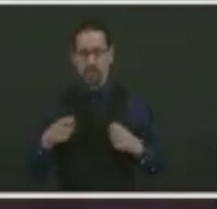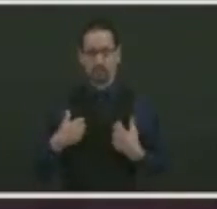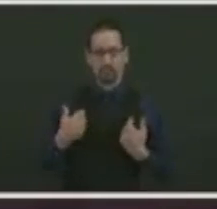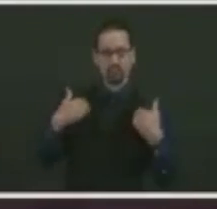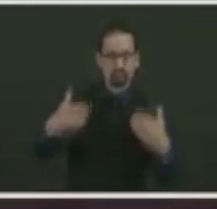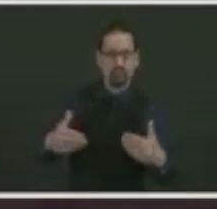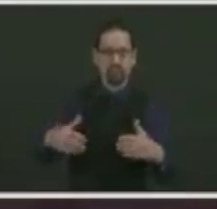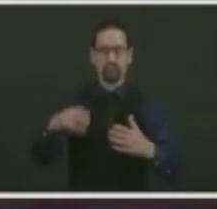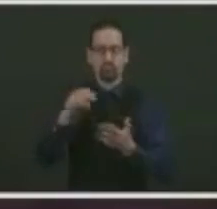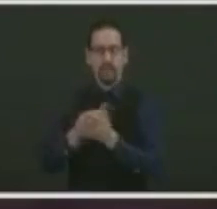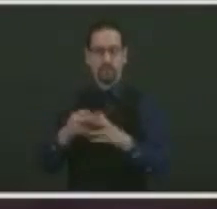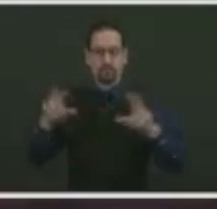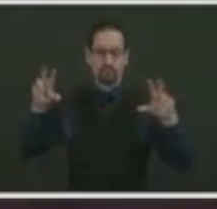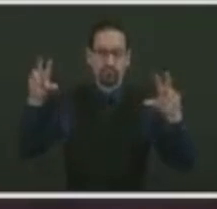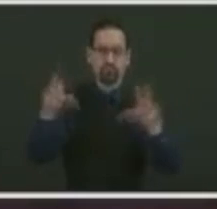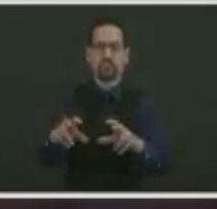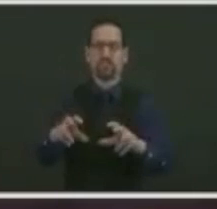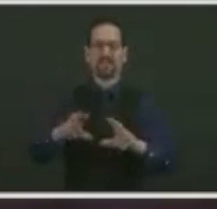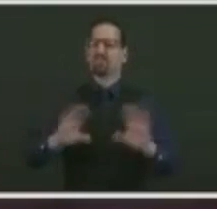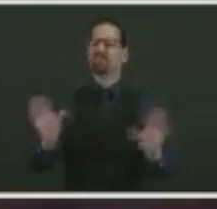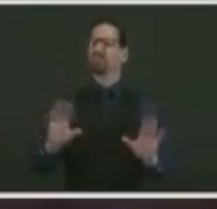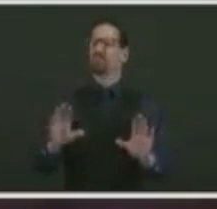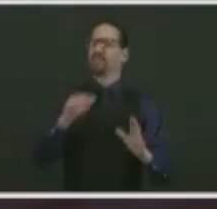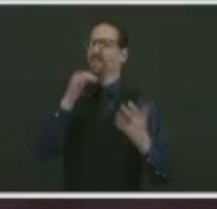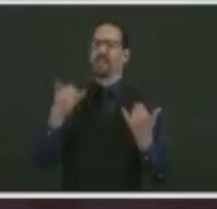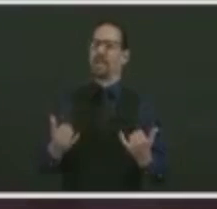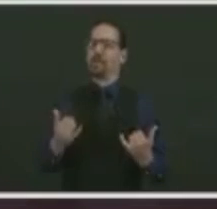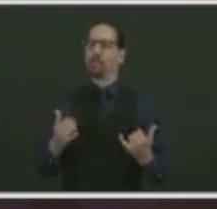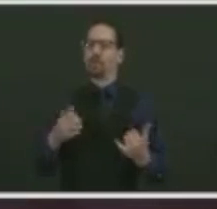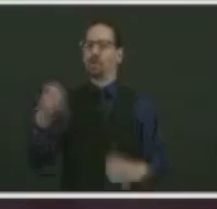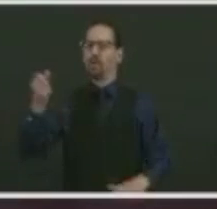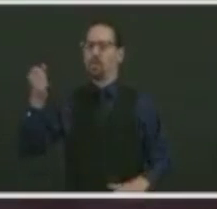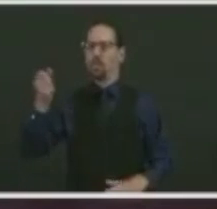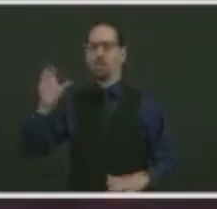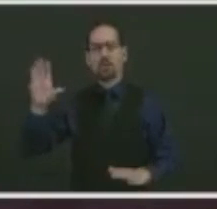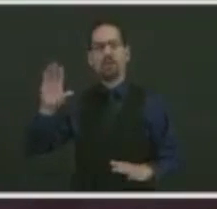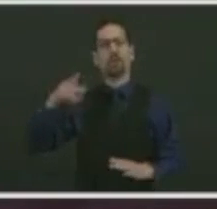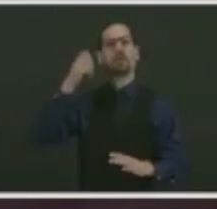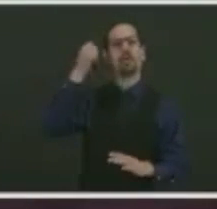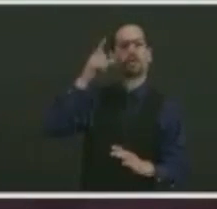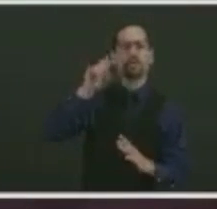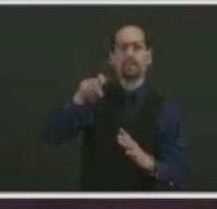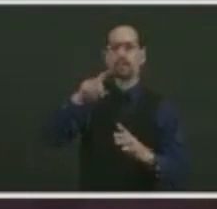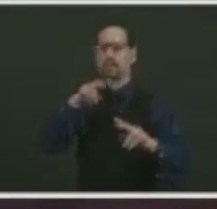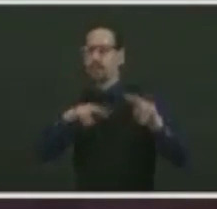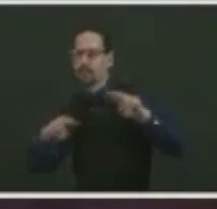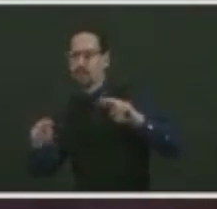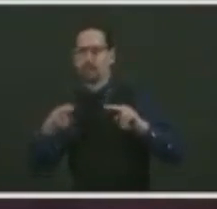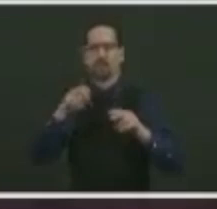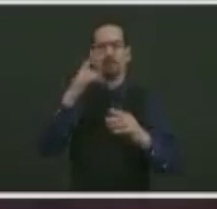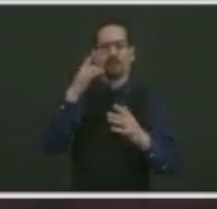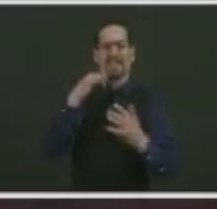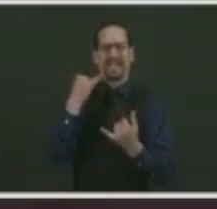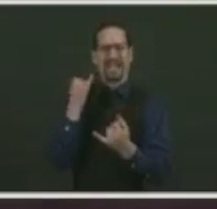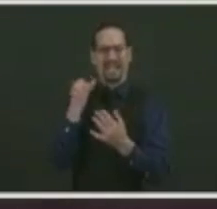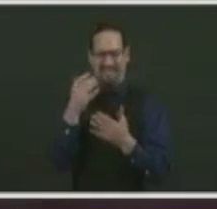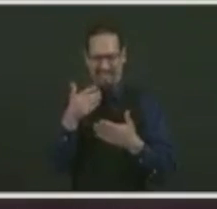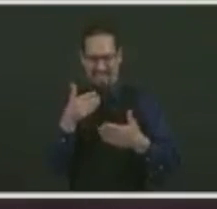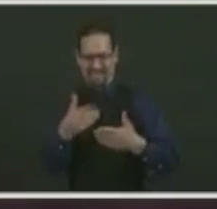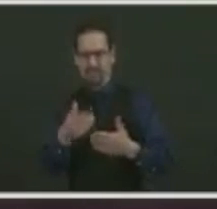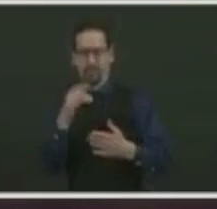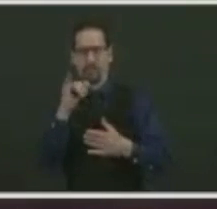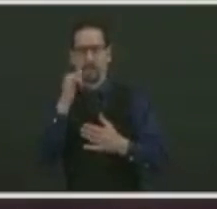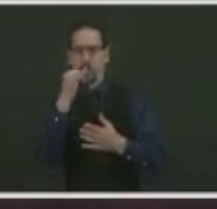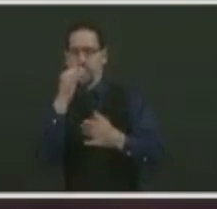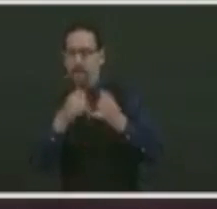Because what I worry about is you do that, and it gets people to, you know, the end of June, and then what? So I hear